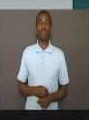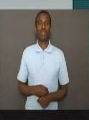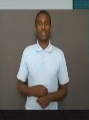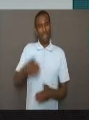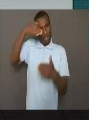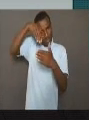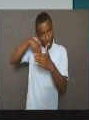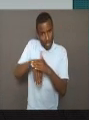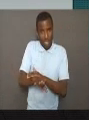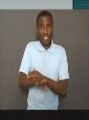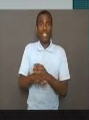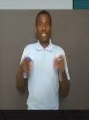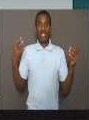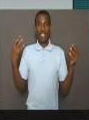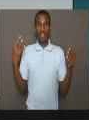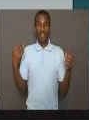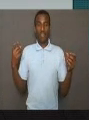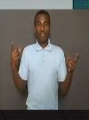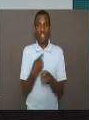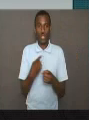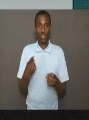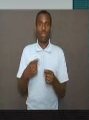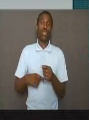the surroundings.